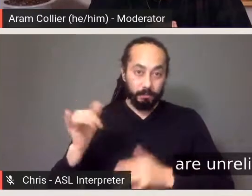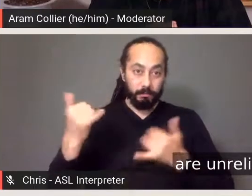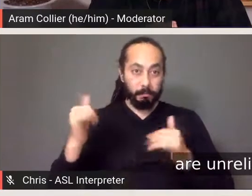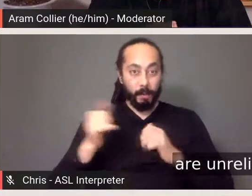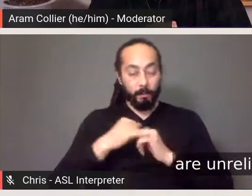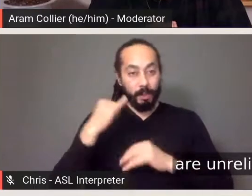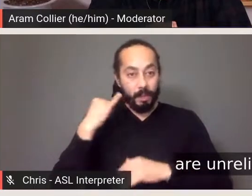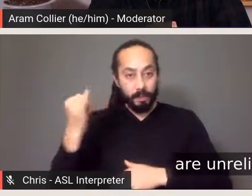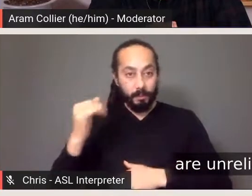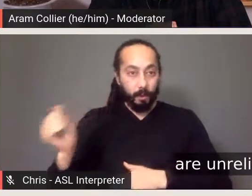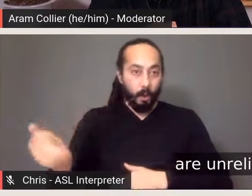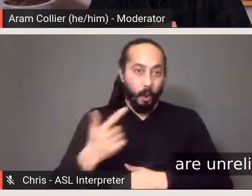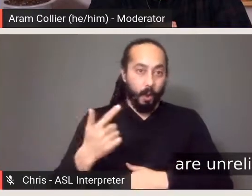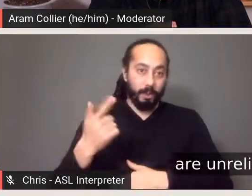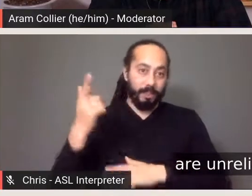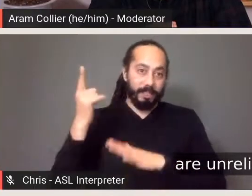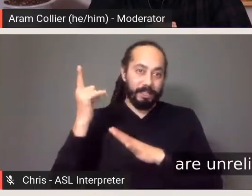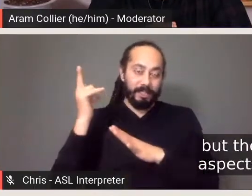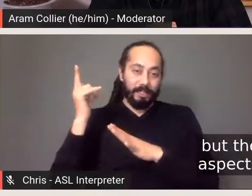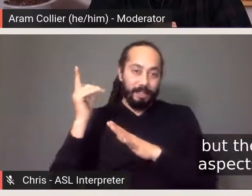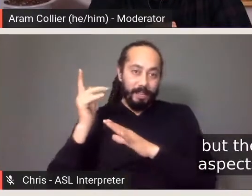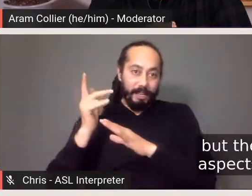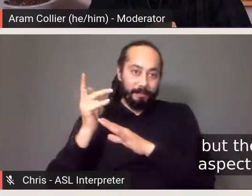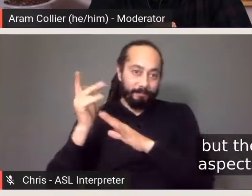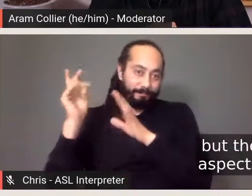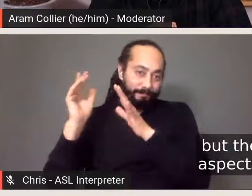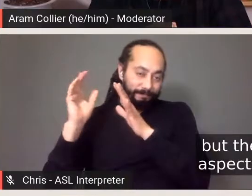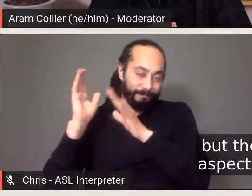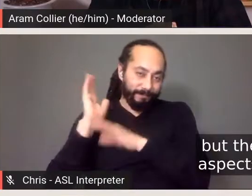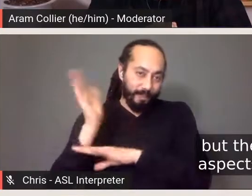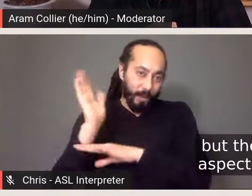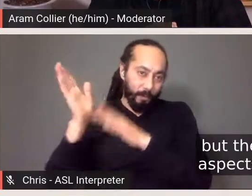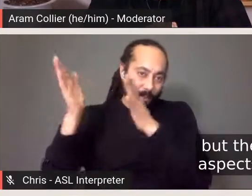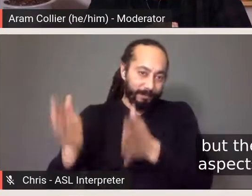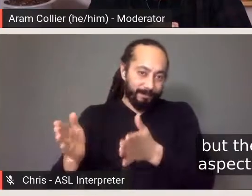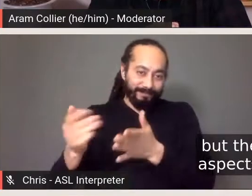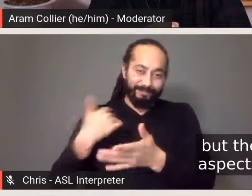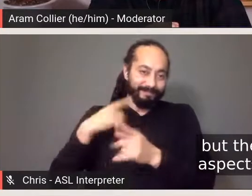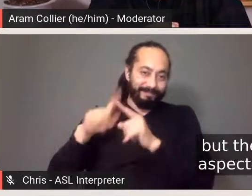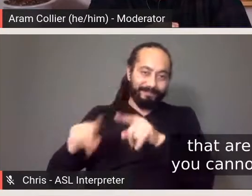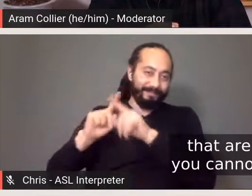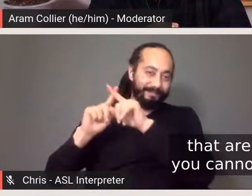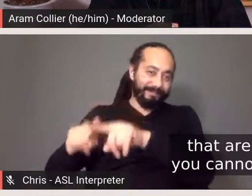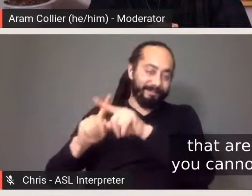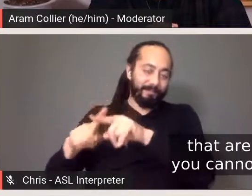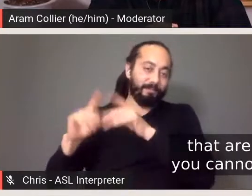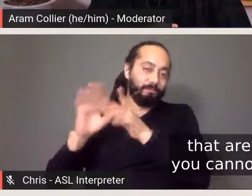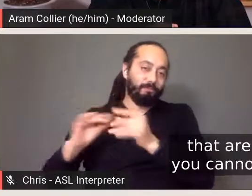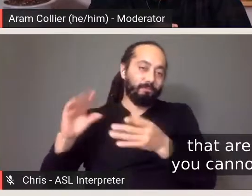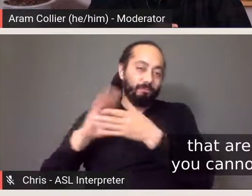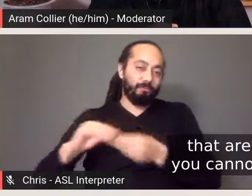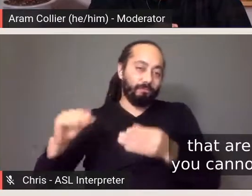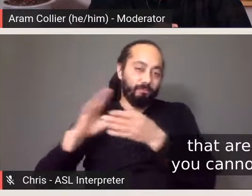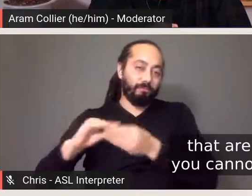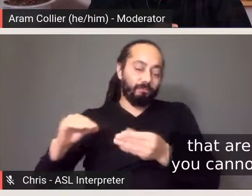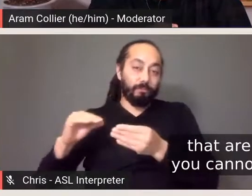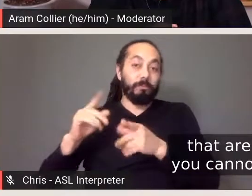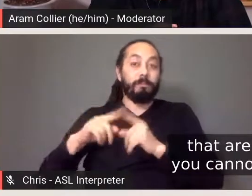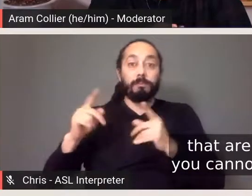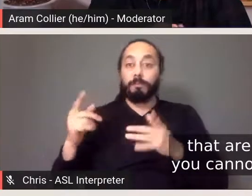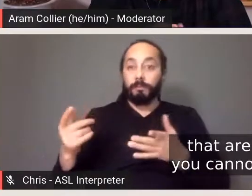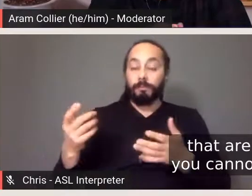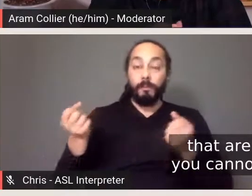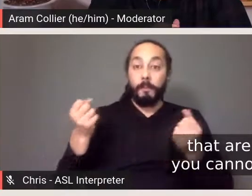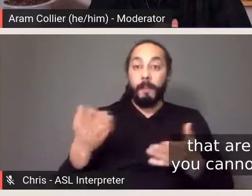narrators are unreliable to an extent, but there are certain aspects of the history that are so tangible that,